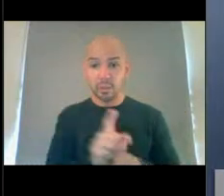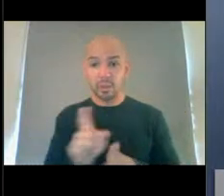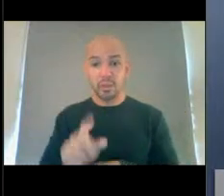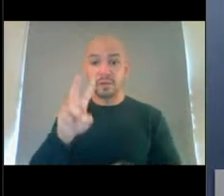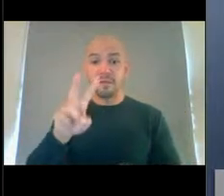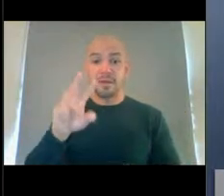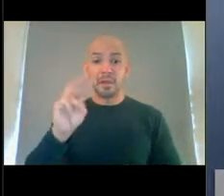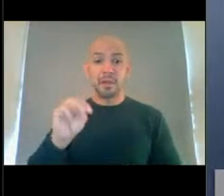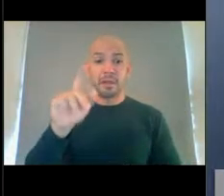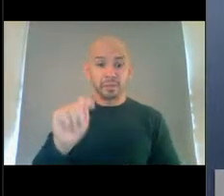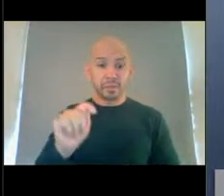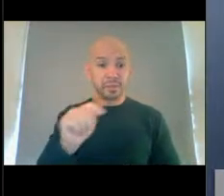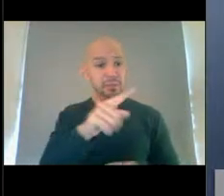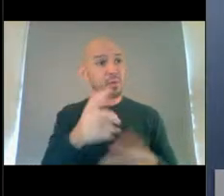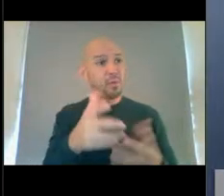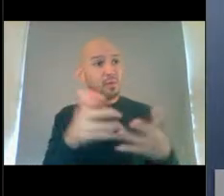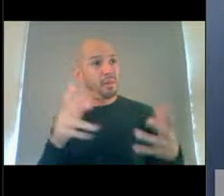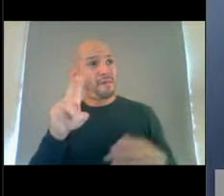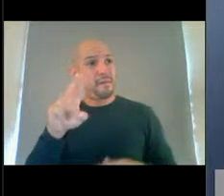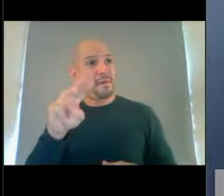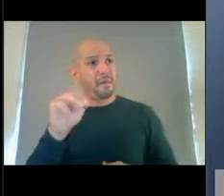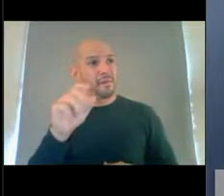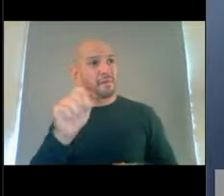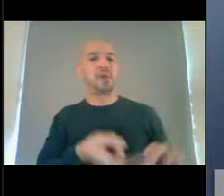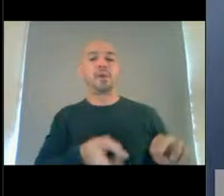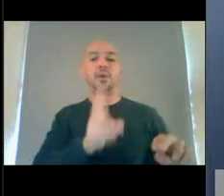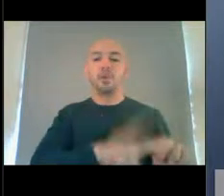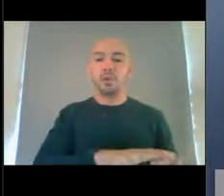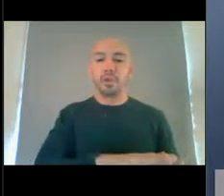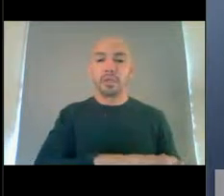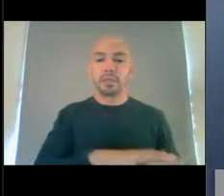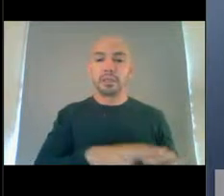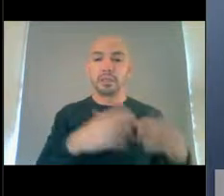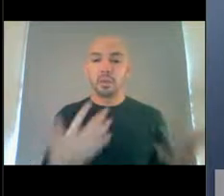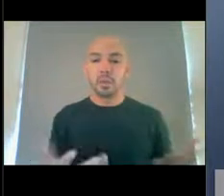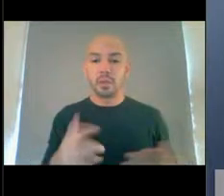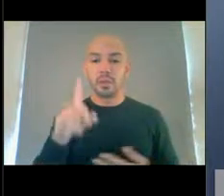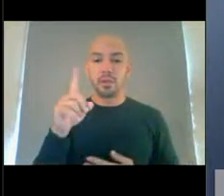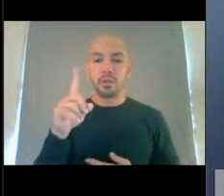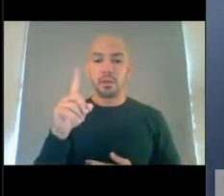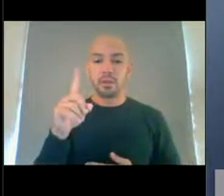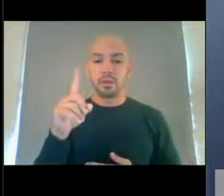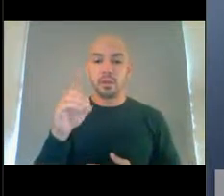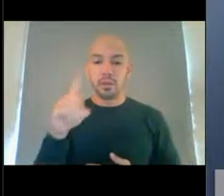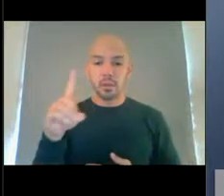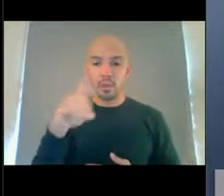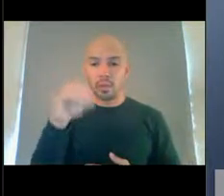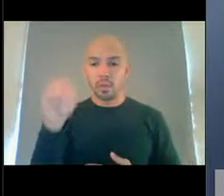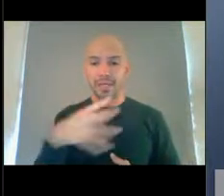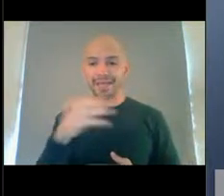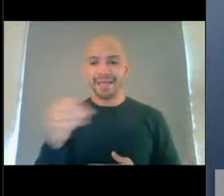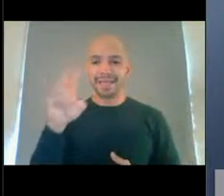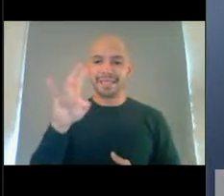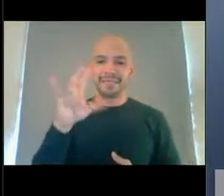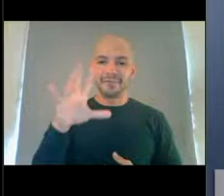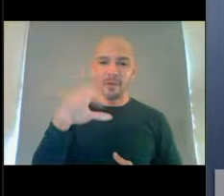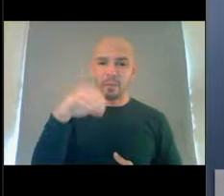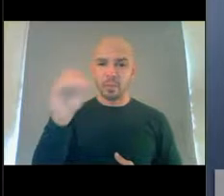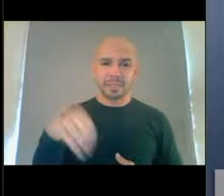increased by 101 percent and 57 percent respectively by 2049 we ask that the cdc considers